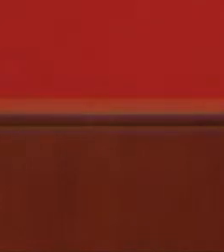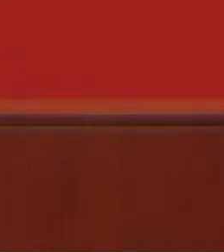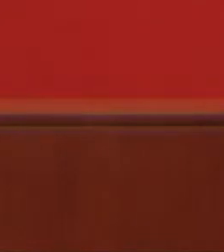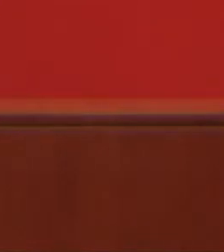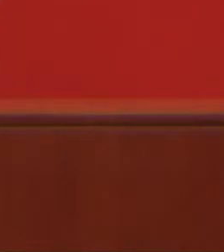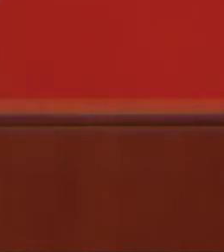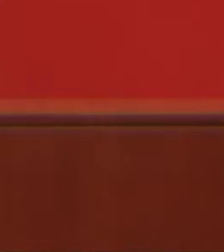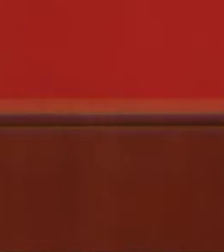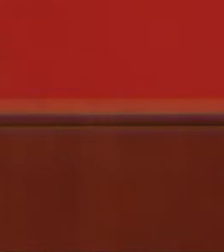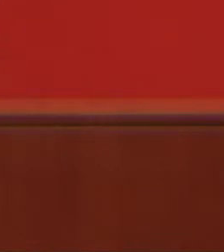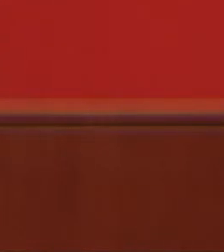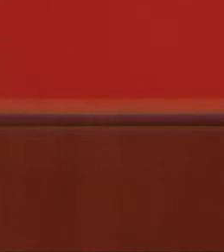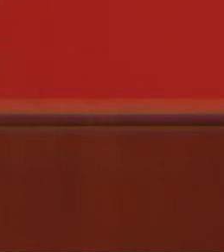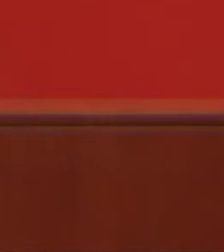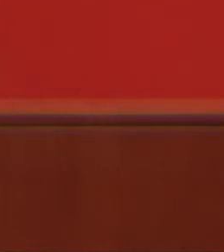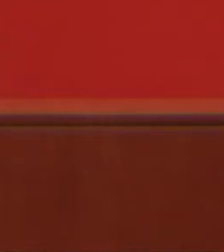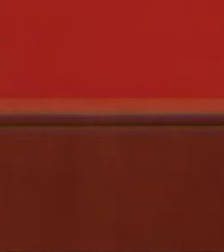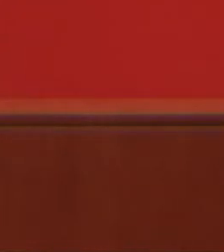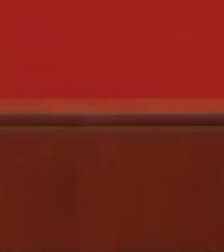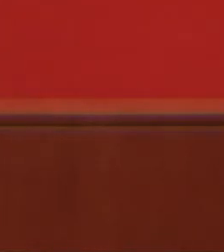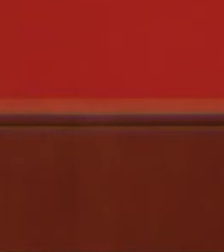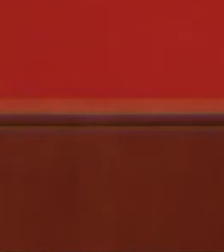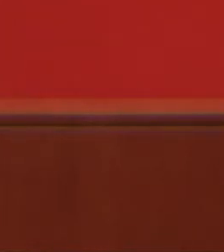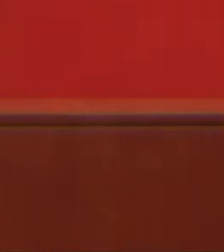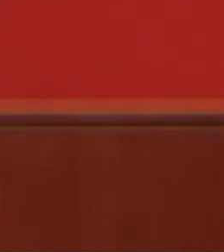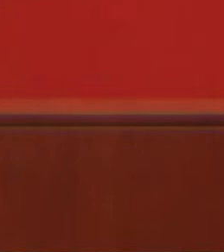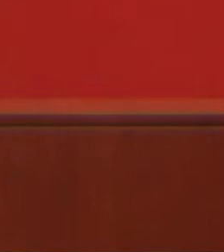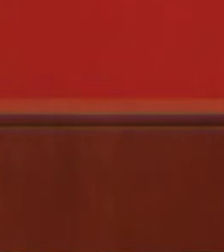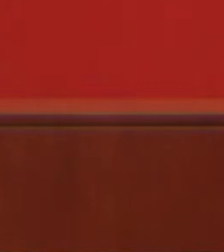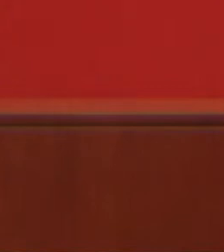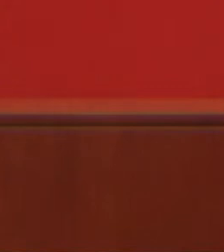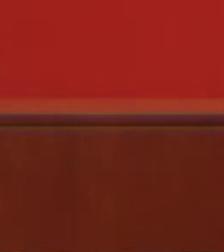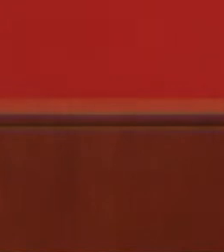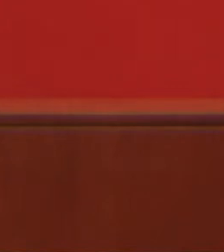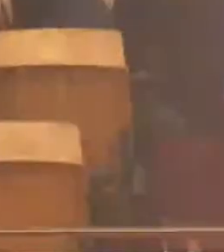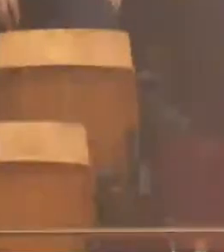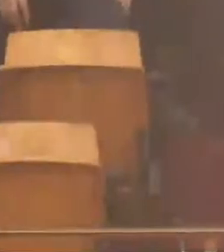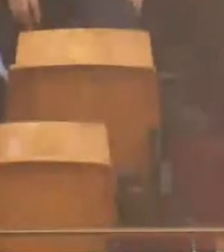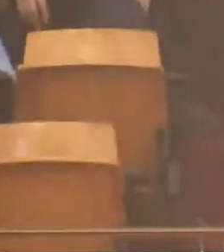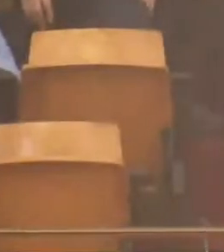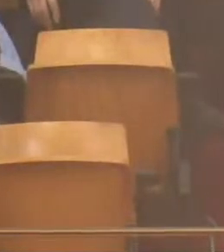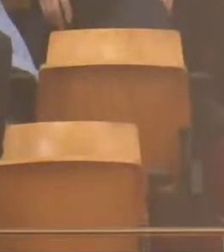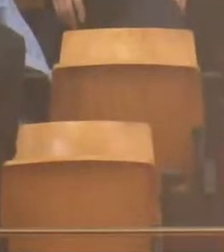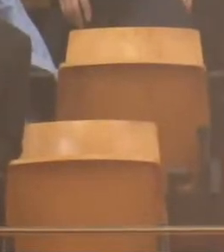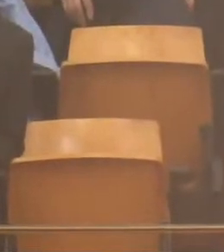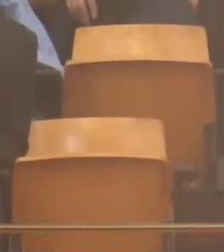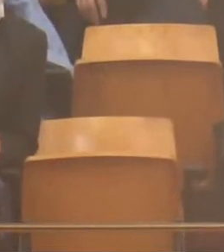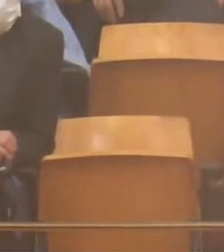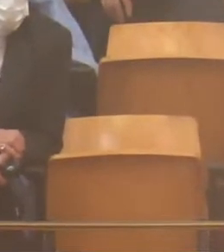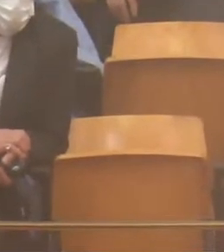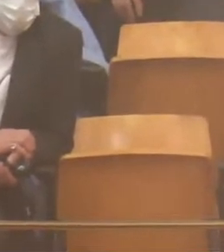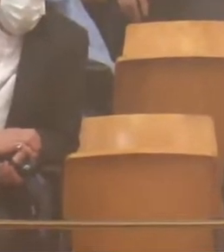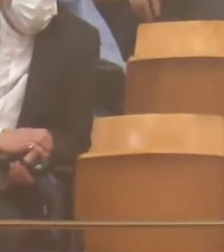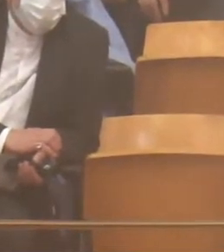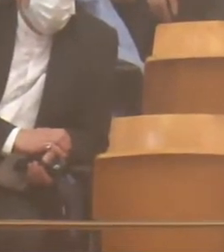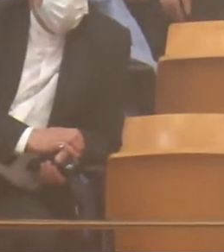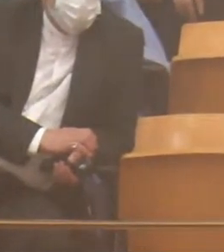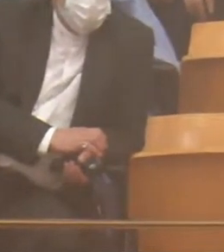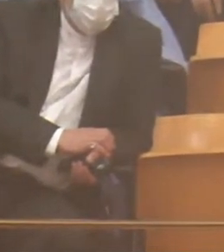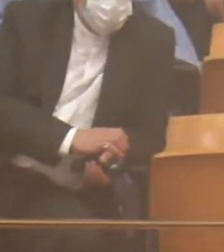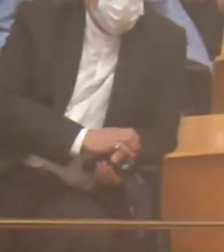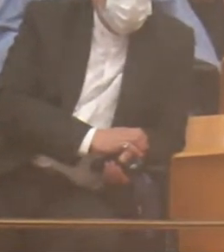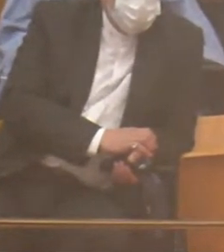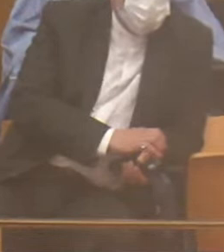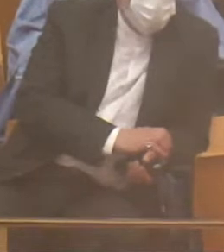We in the Parliament of Ghana are encouraged by this feat, and we